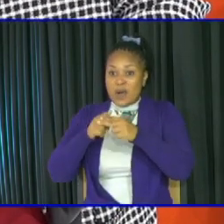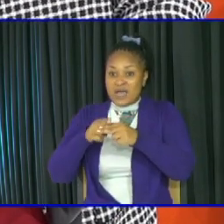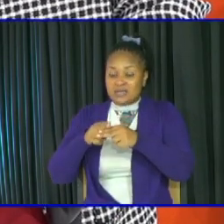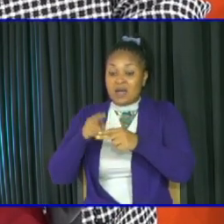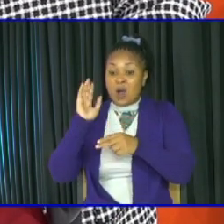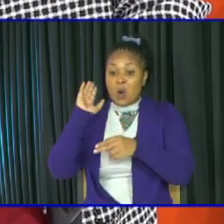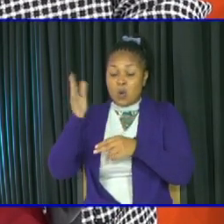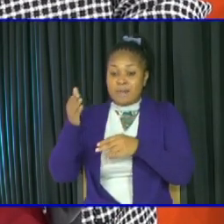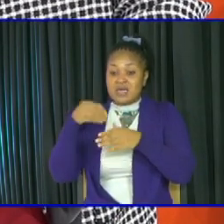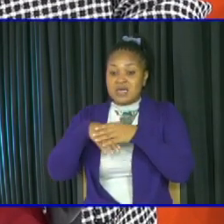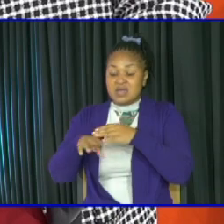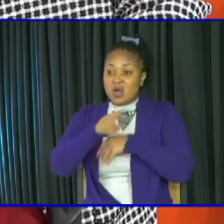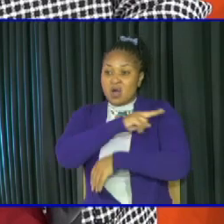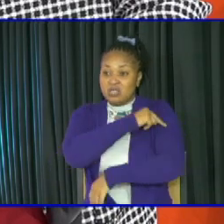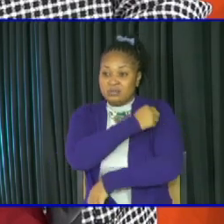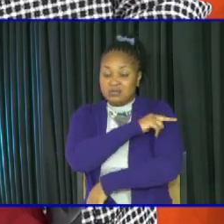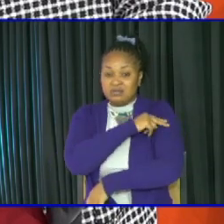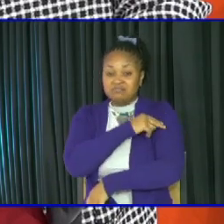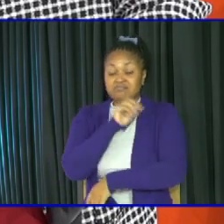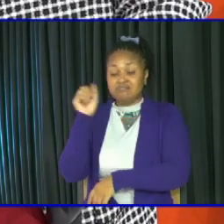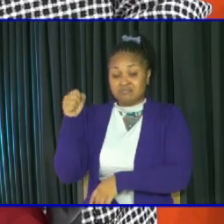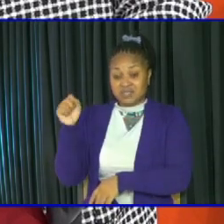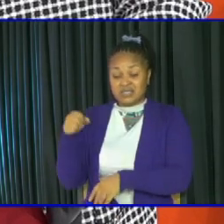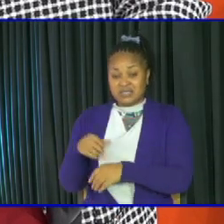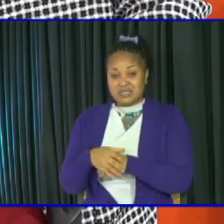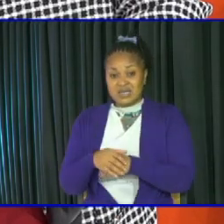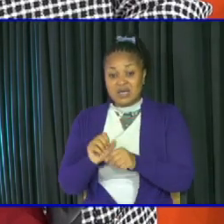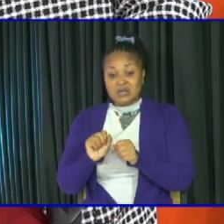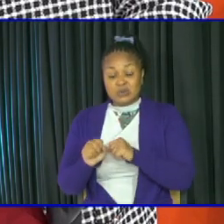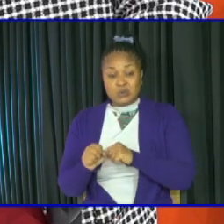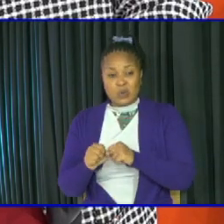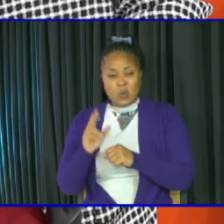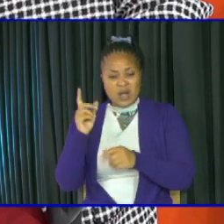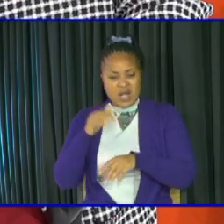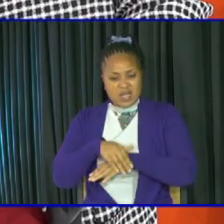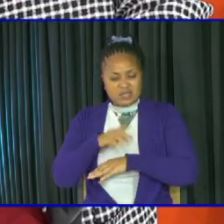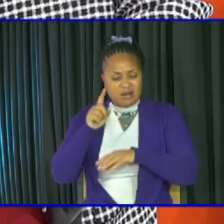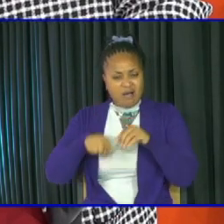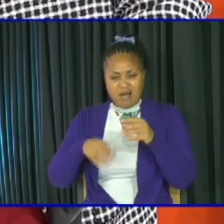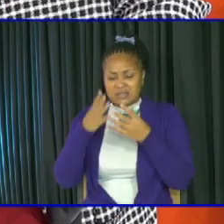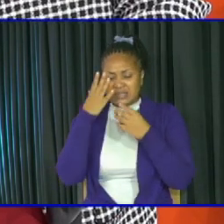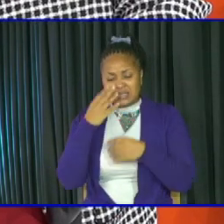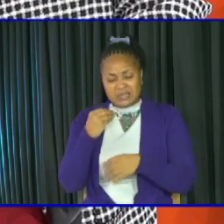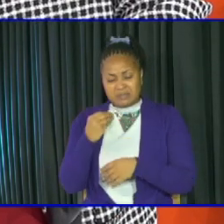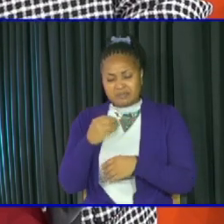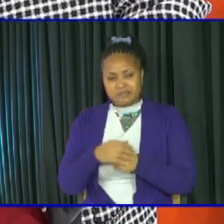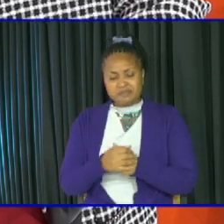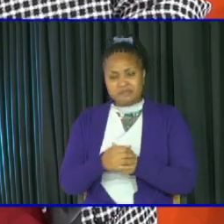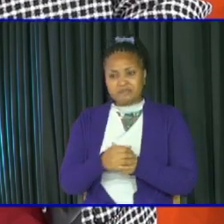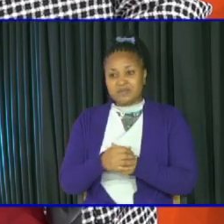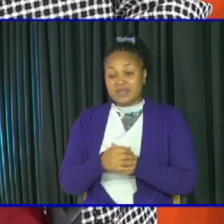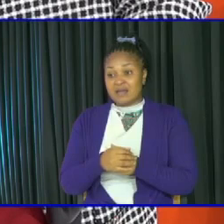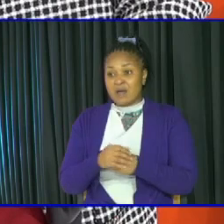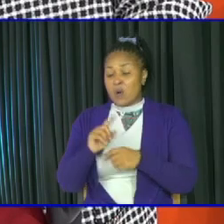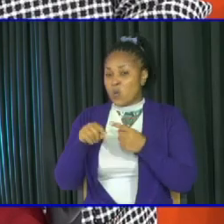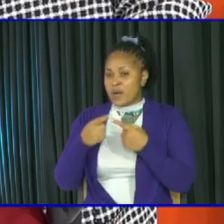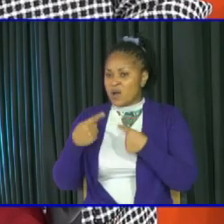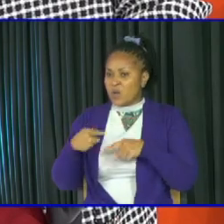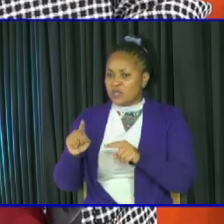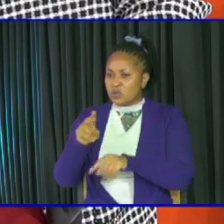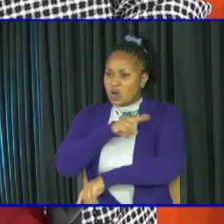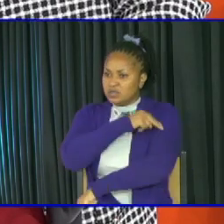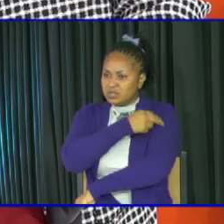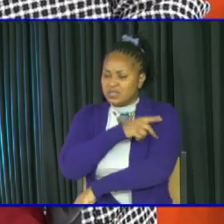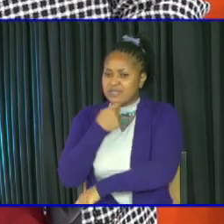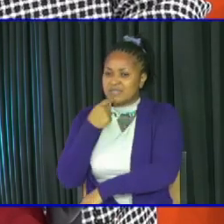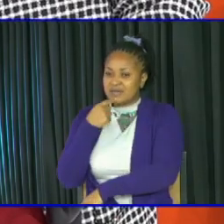Yes, sir. And at a point, I became, so one night I couldn't sleep. And then when I went to the hospital, they told me that I was